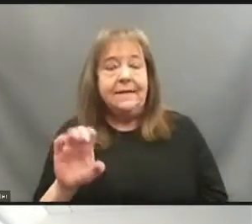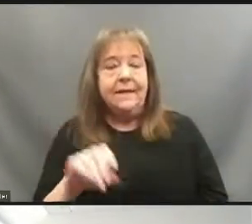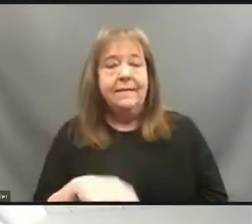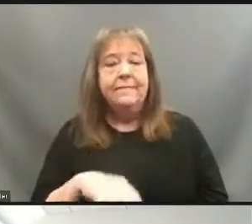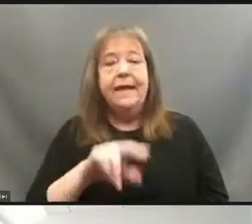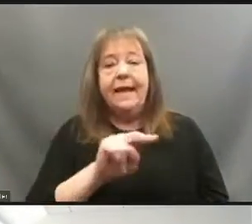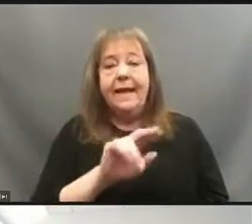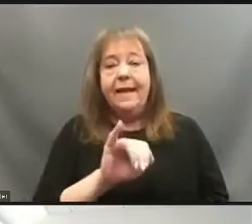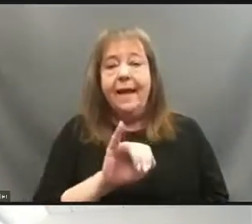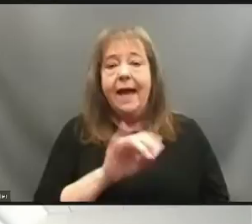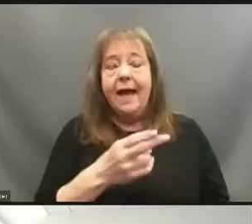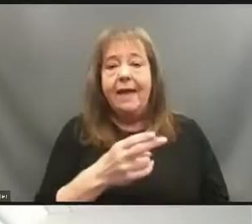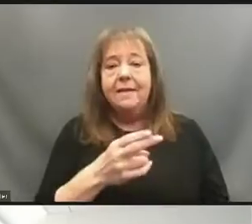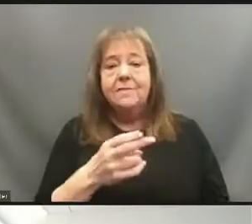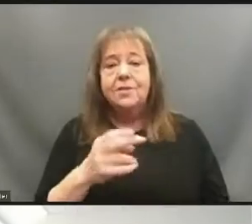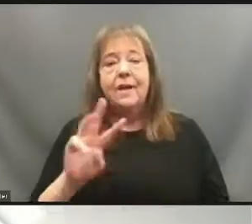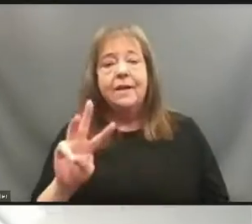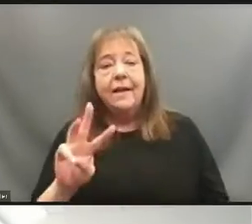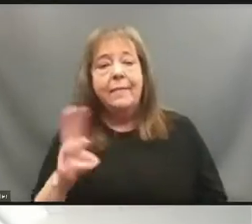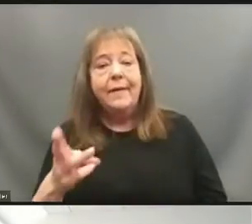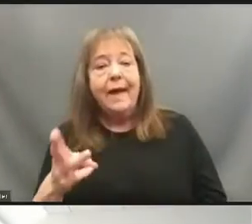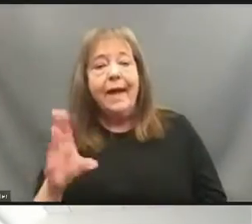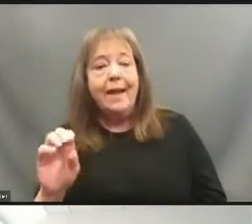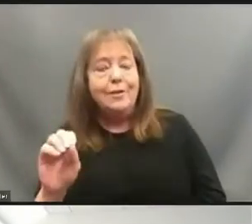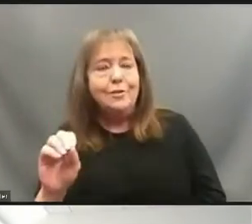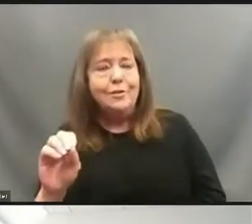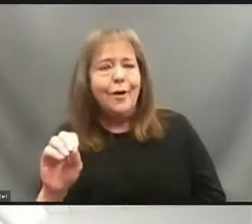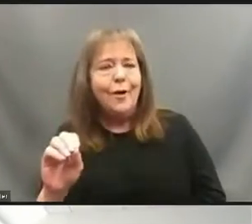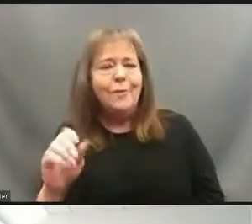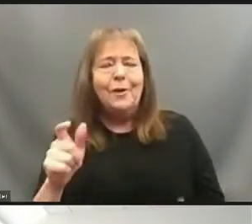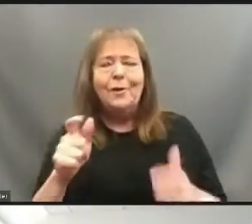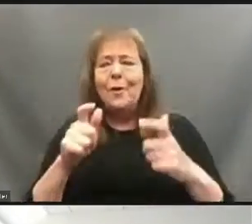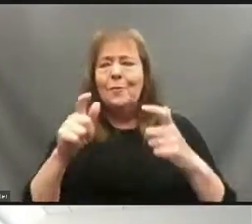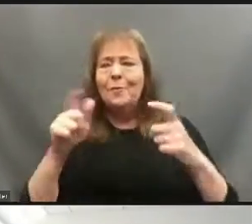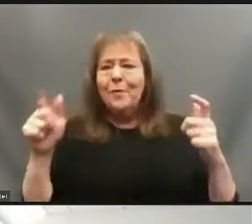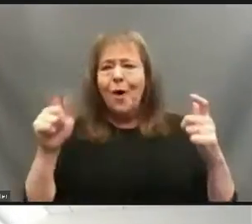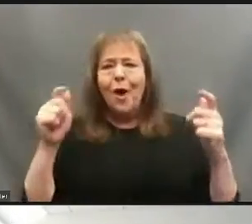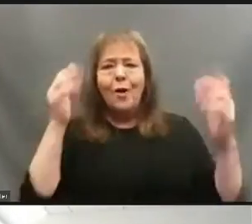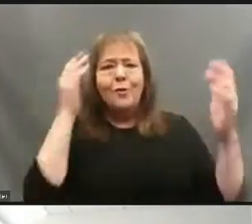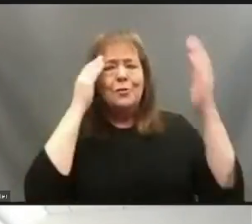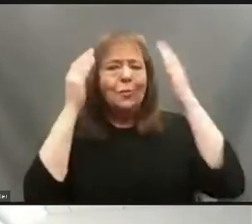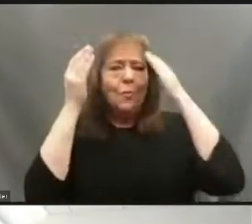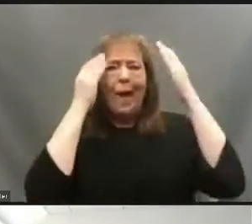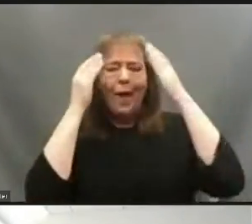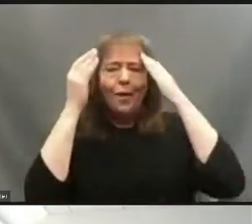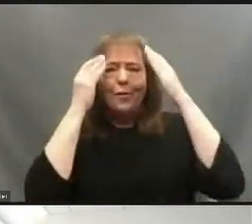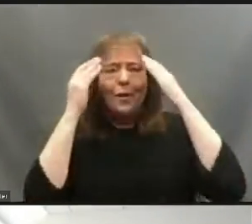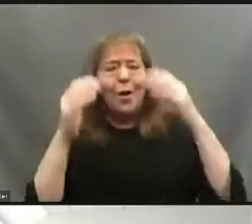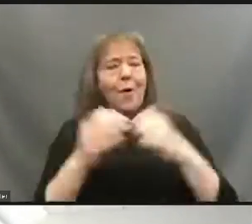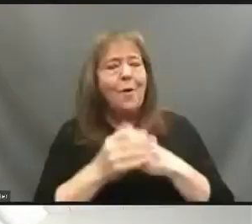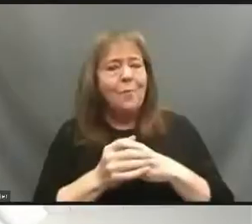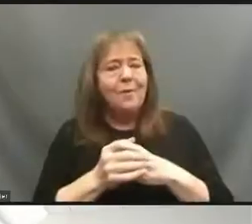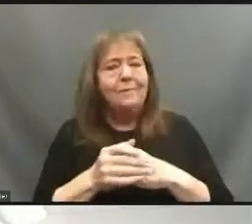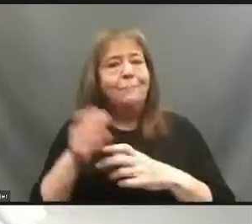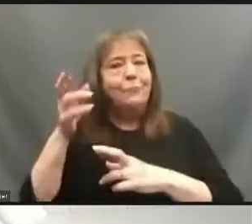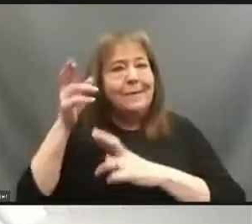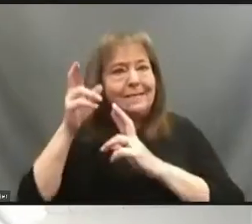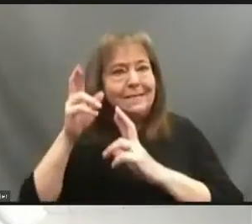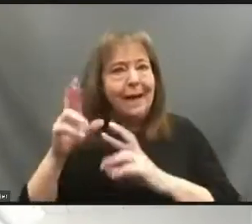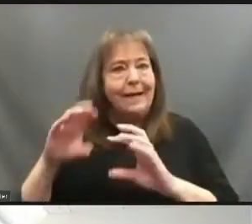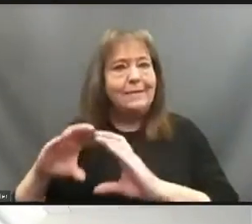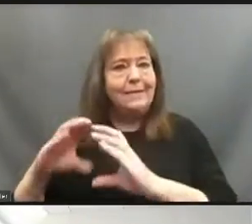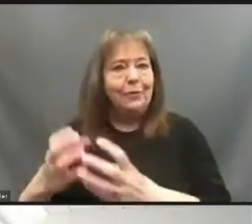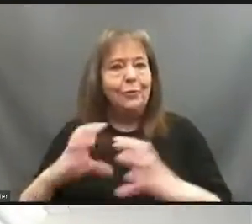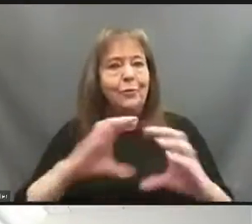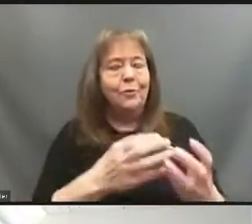the WHO, well-known and respected hospital institutions throughout our country, look at what the Mayo